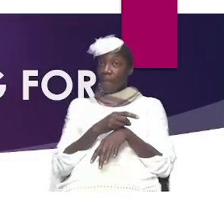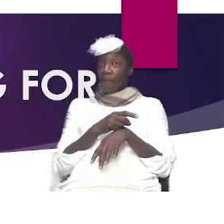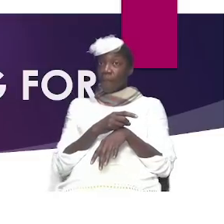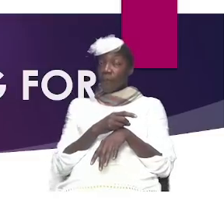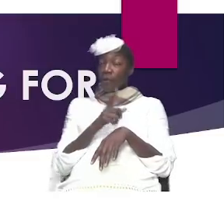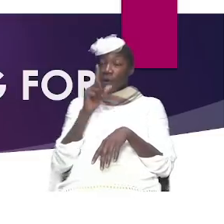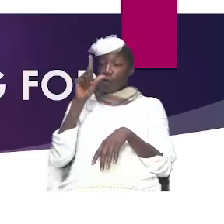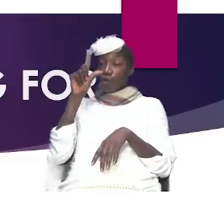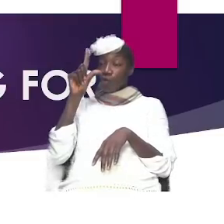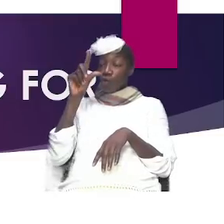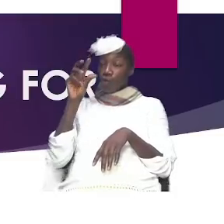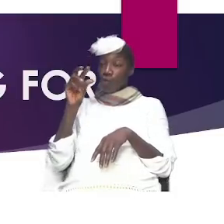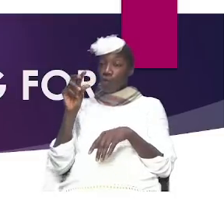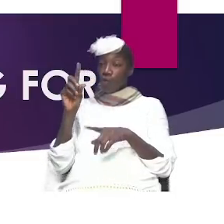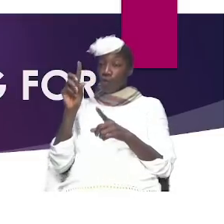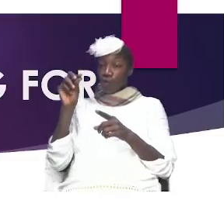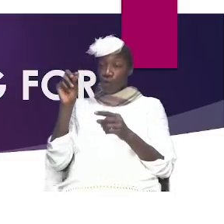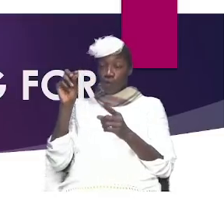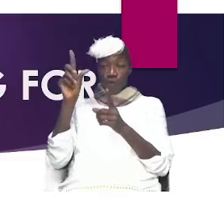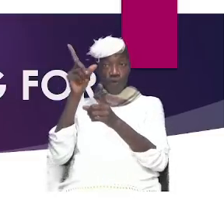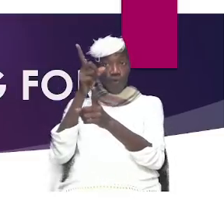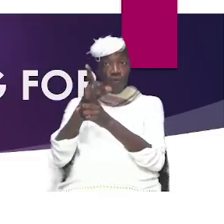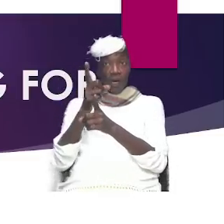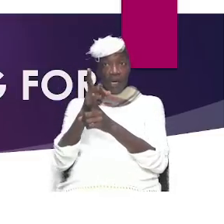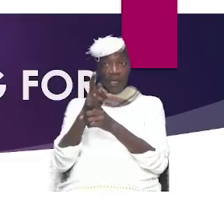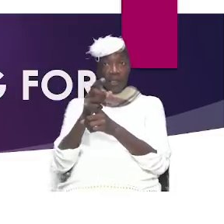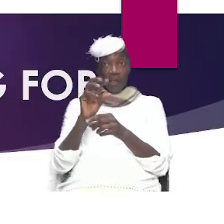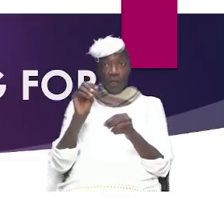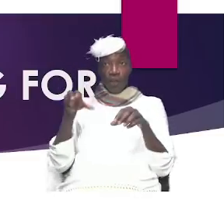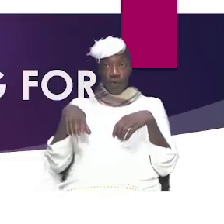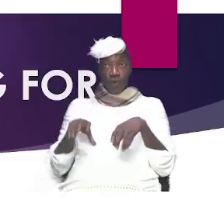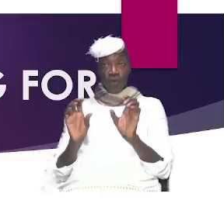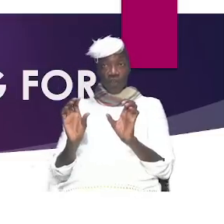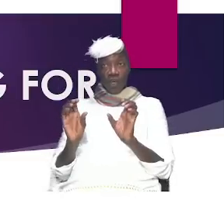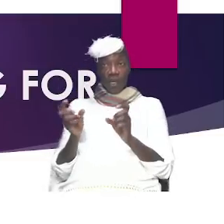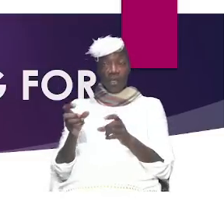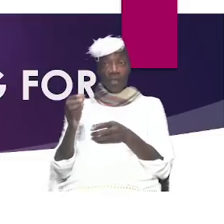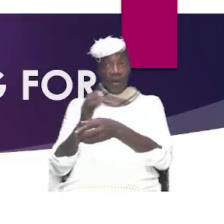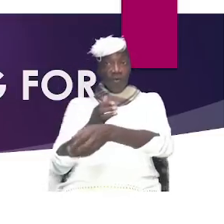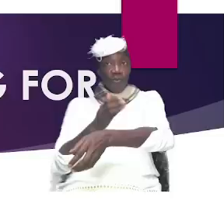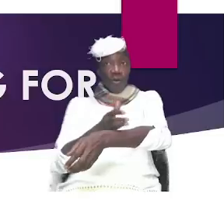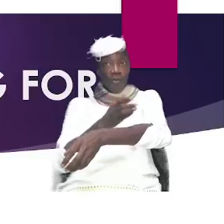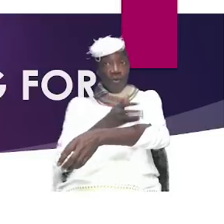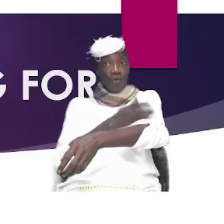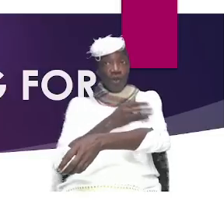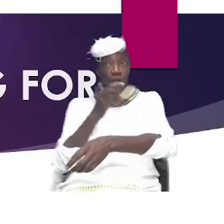no rights, they had no chance of promotion, there was no court justice, there was nothing going on